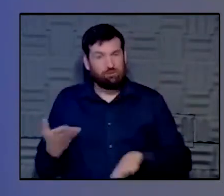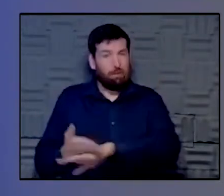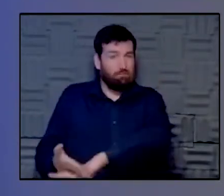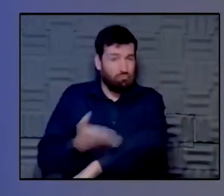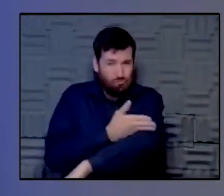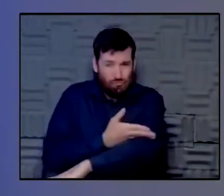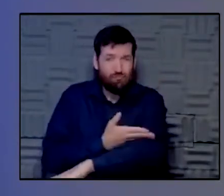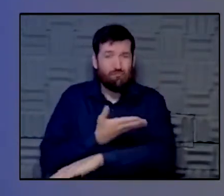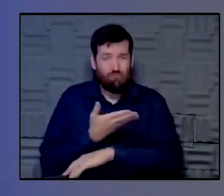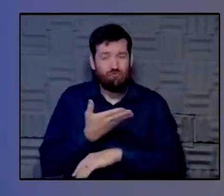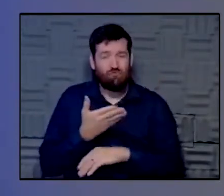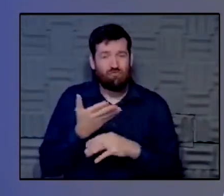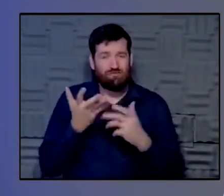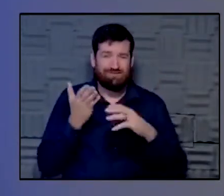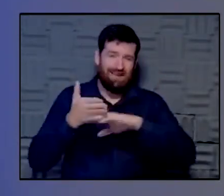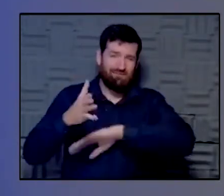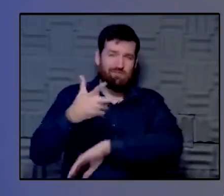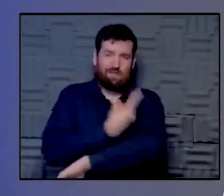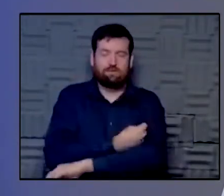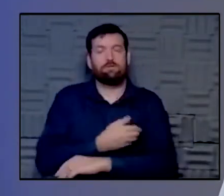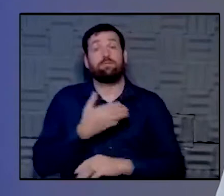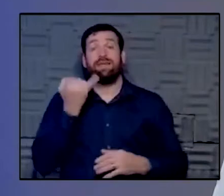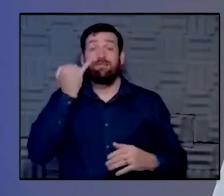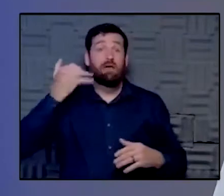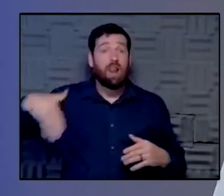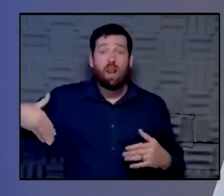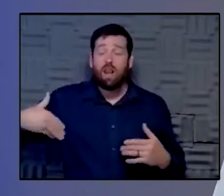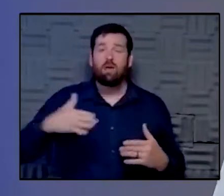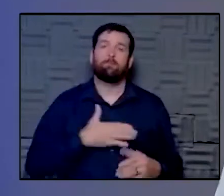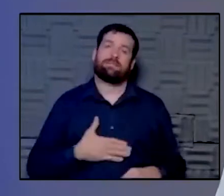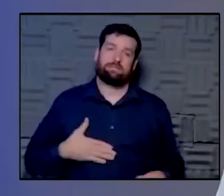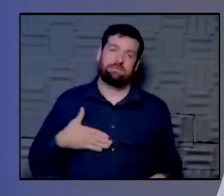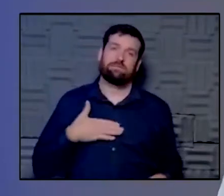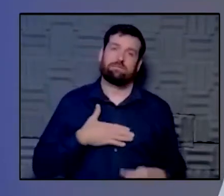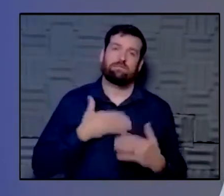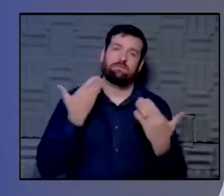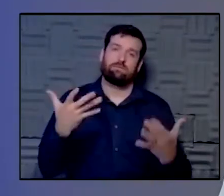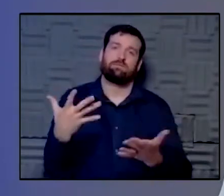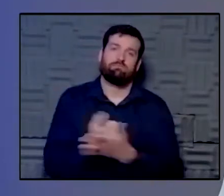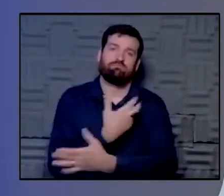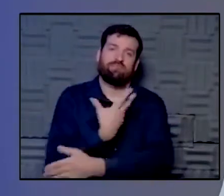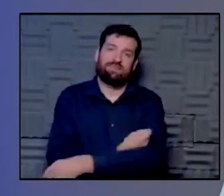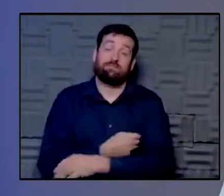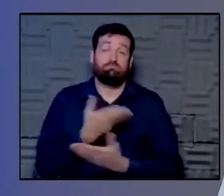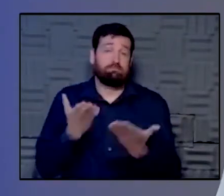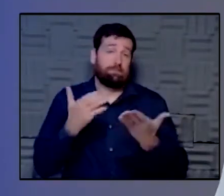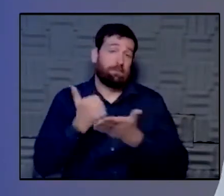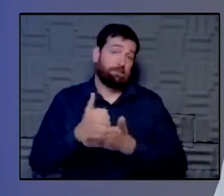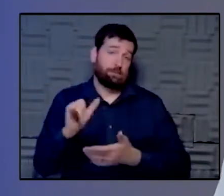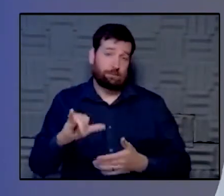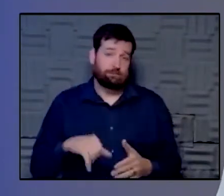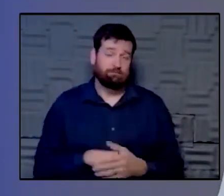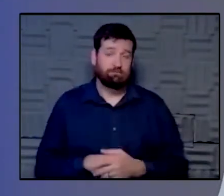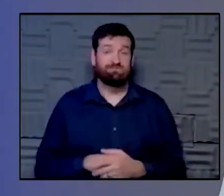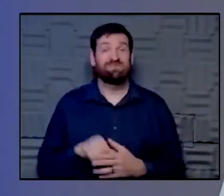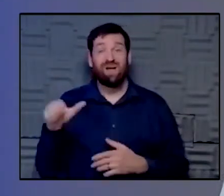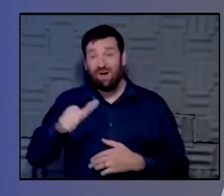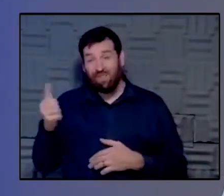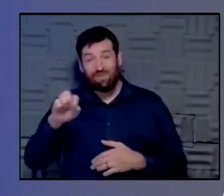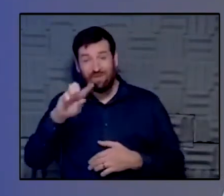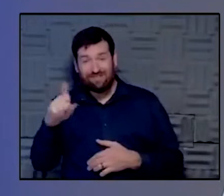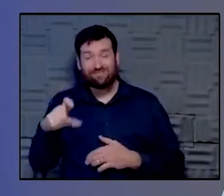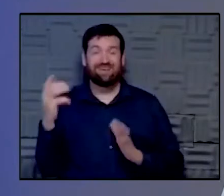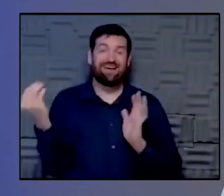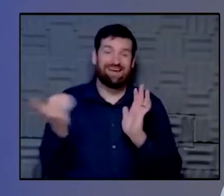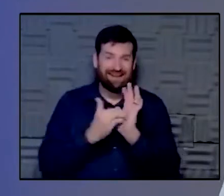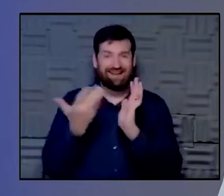So if you haven't been vaccinated yet, please get vaccinated. That may help with some as well. And again, that is another question that